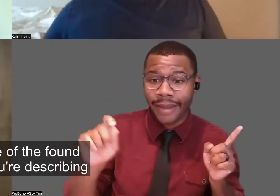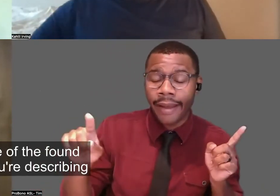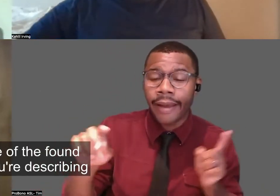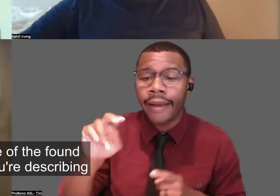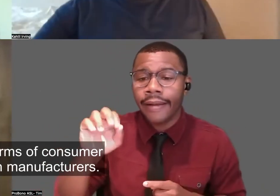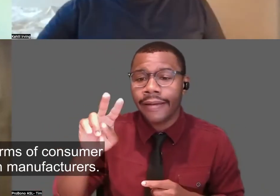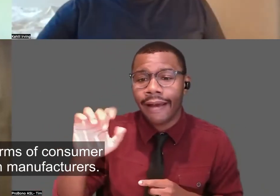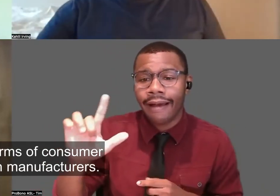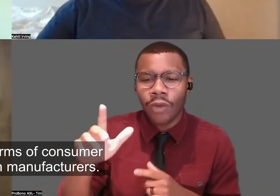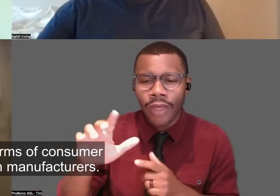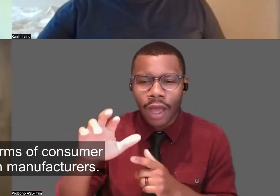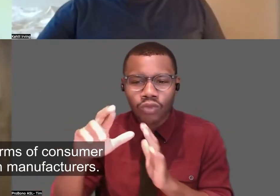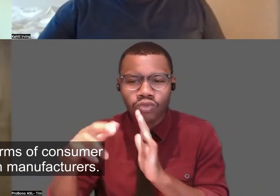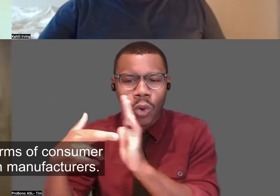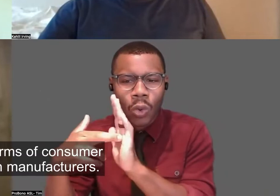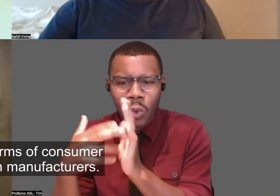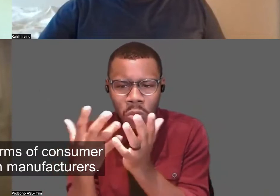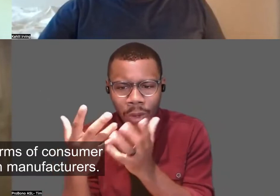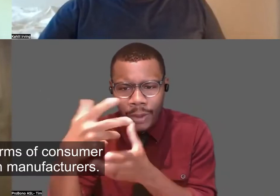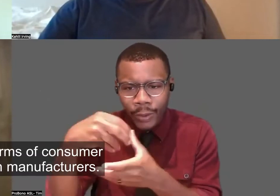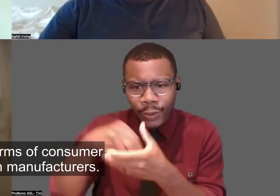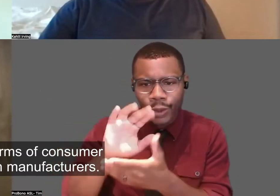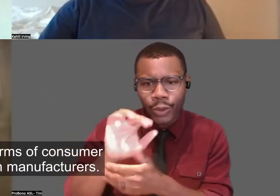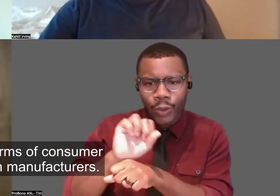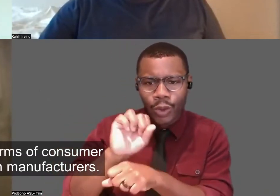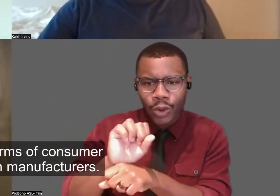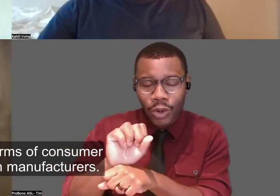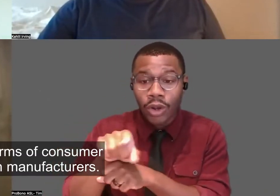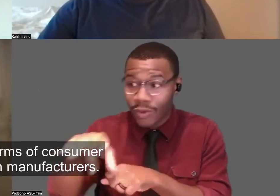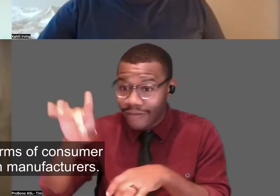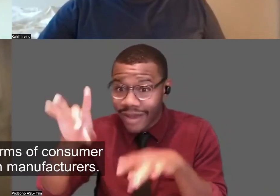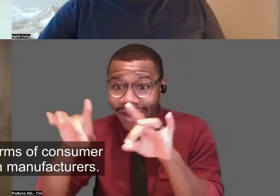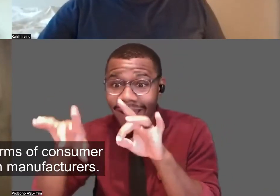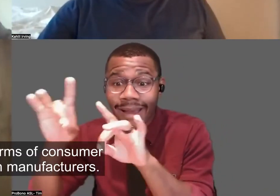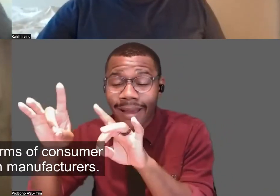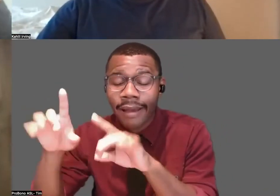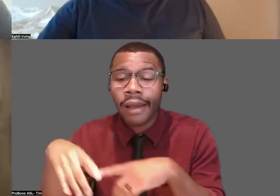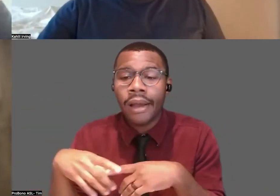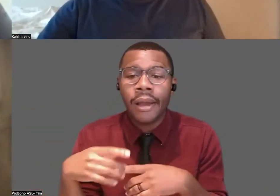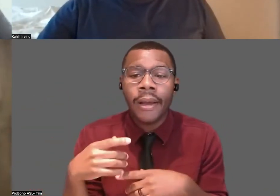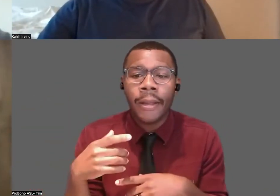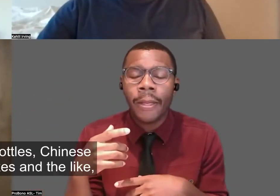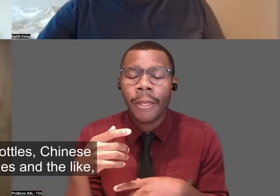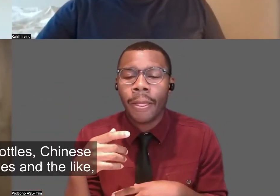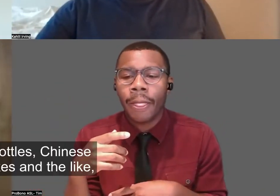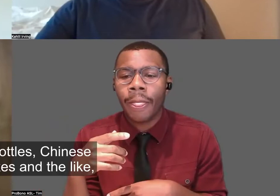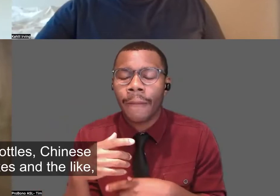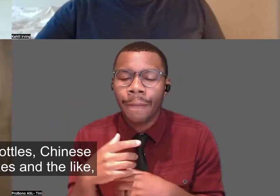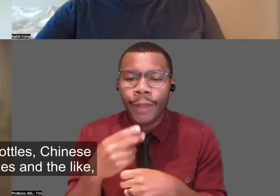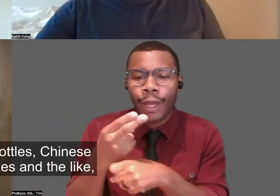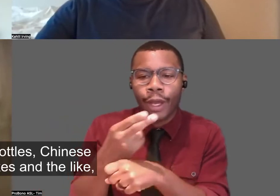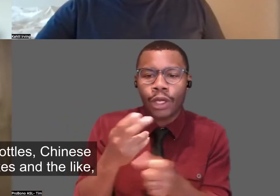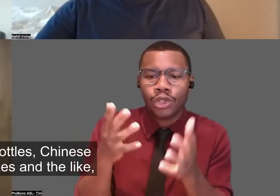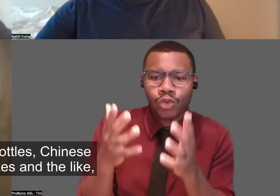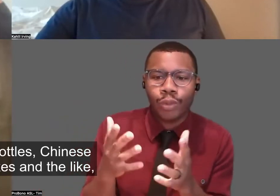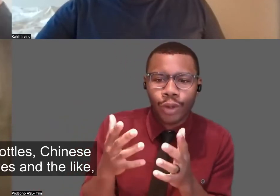you're describing sound like forms of consumer consumption manufacturer, so soda